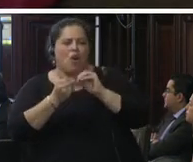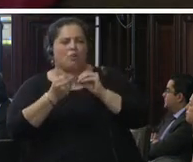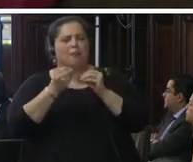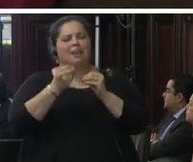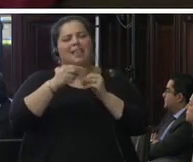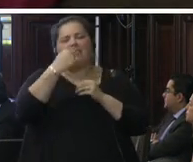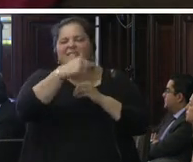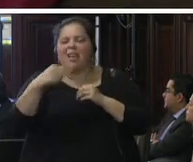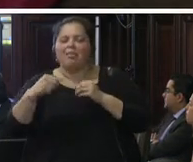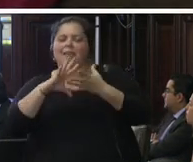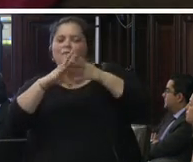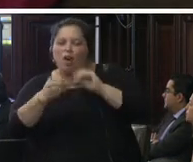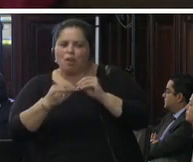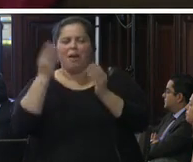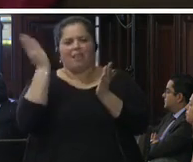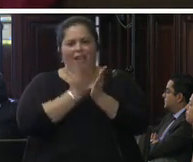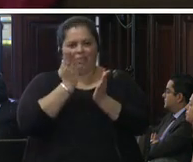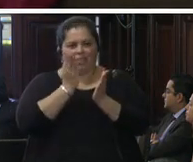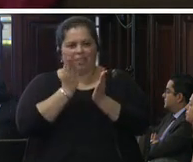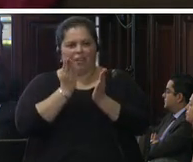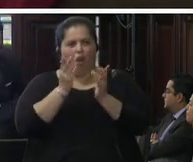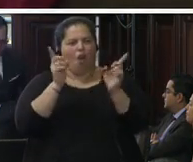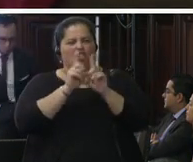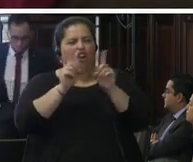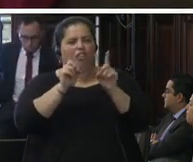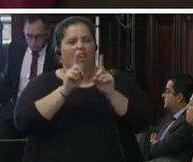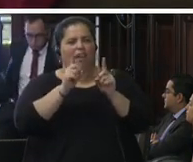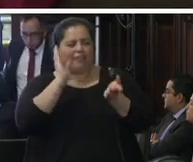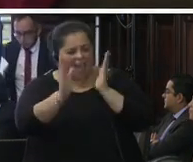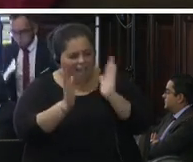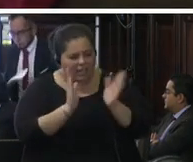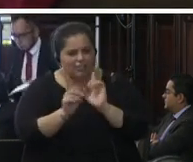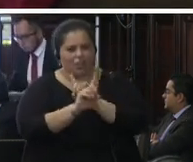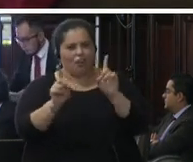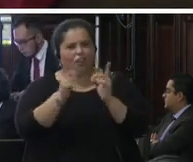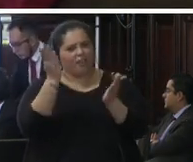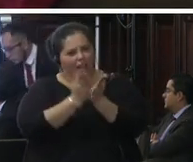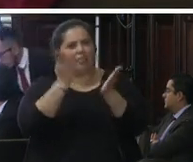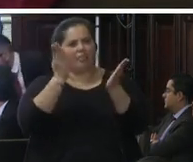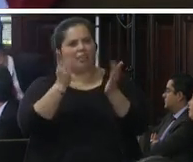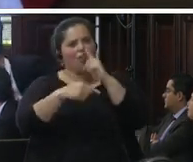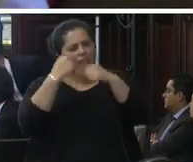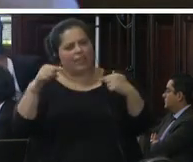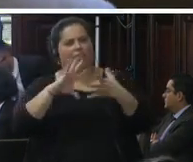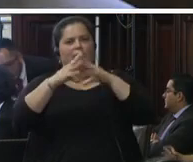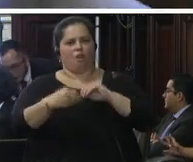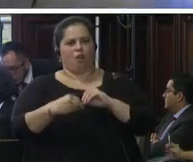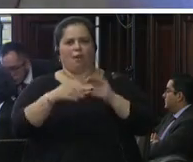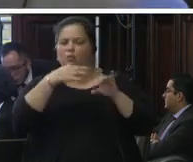that we can use please that's all I have to say of course